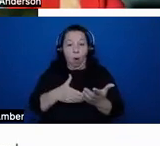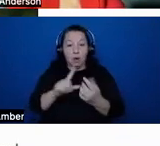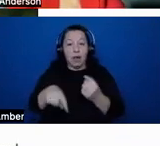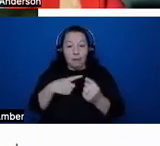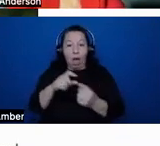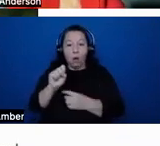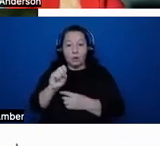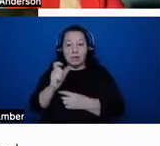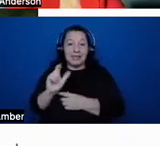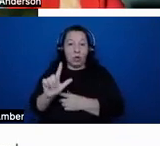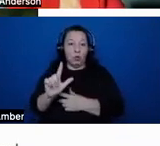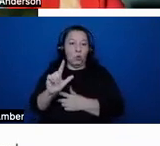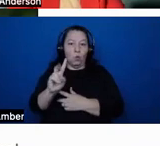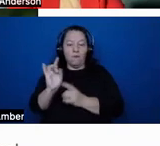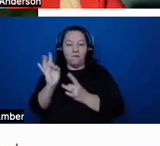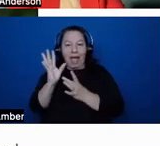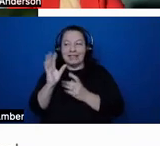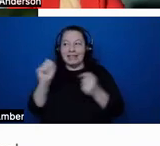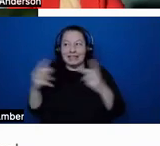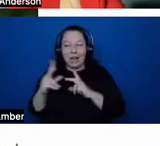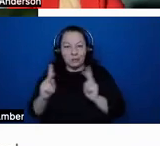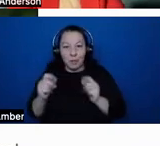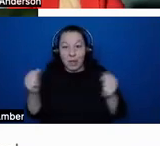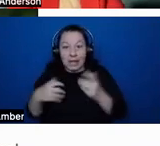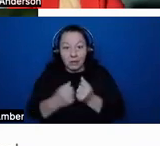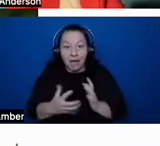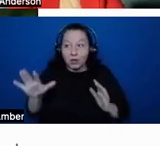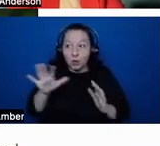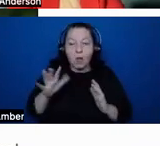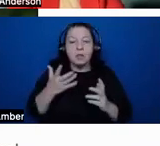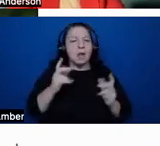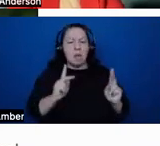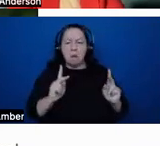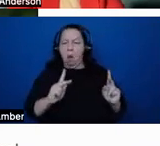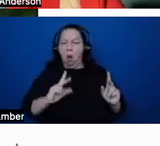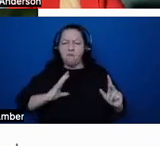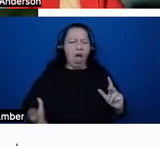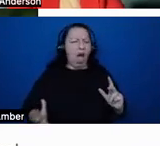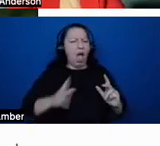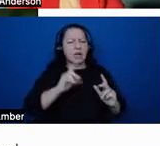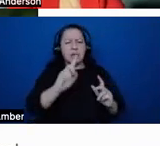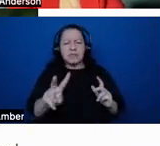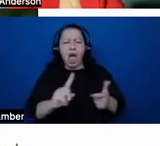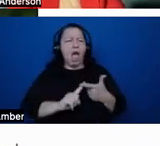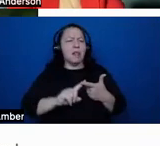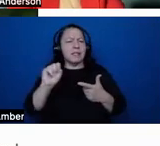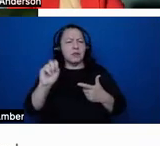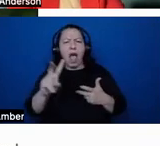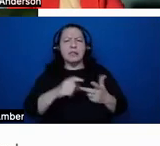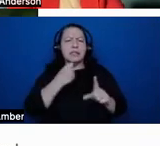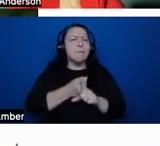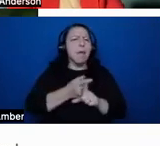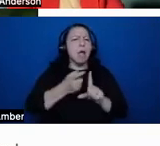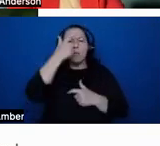advocates across the country, right? You know, I can have people who can talk about domestic violence and sexual violence and impacts of trauma like all